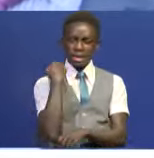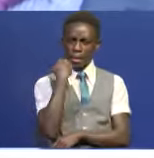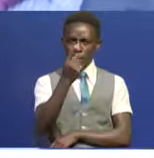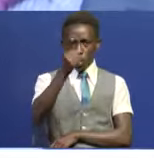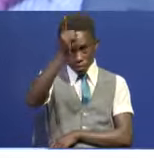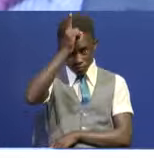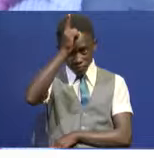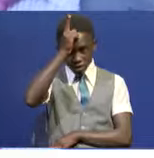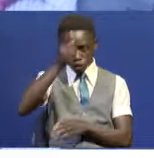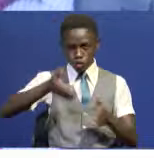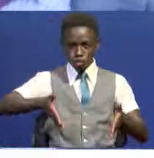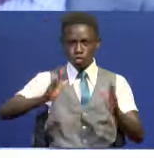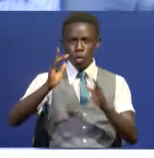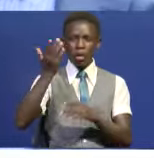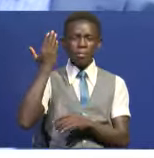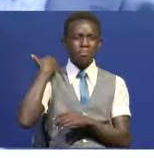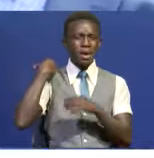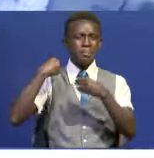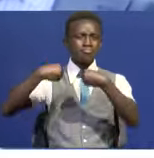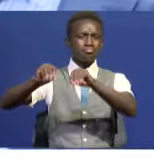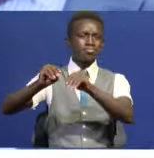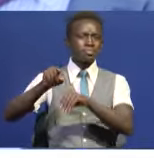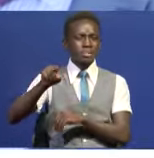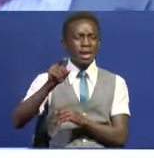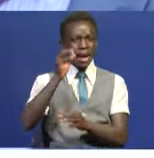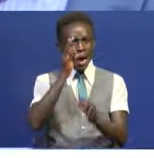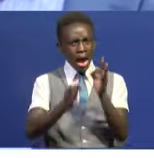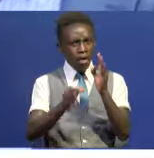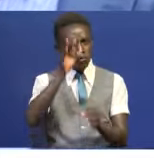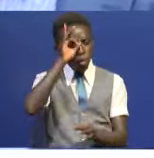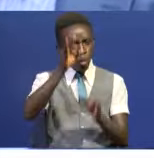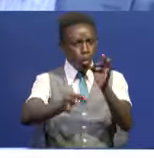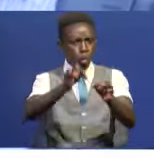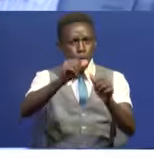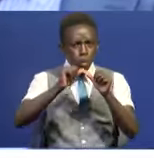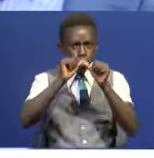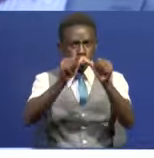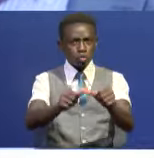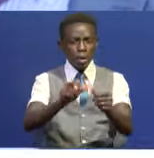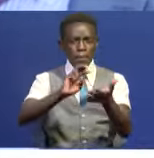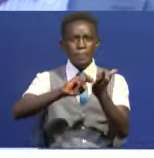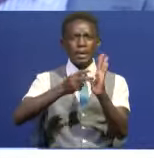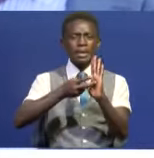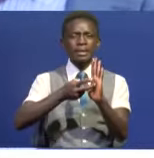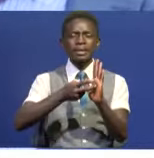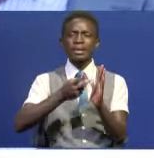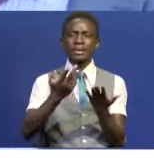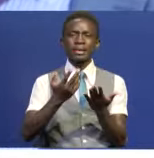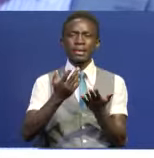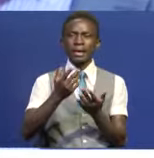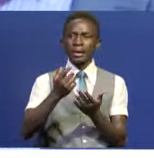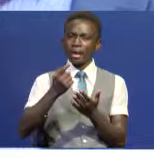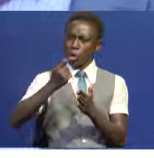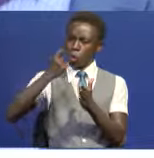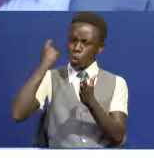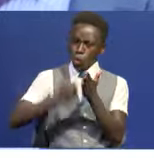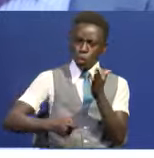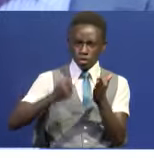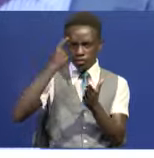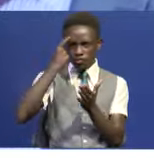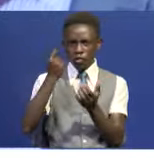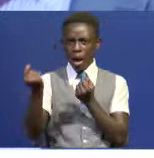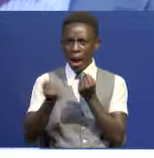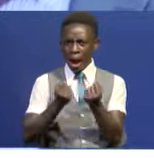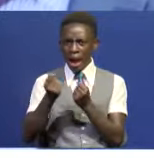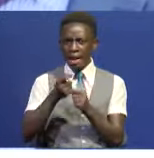been abandoned. If you continue having those level potholes, then you're going to have a higher cost of maintaining vehicles. You're going to also have a